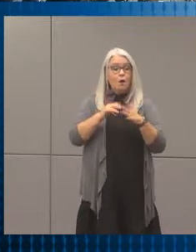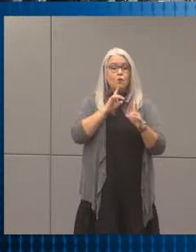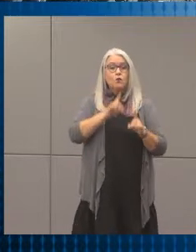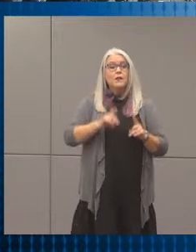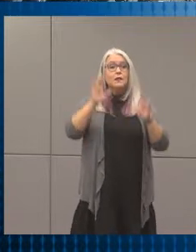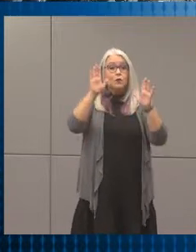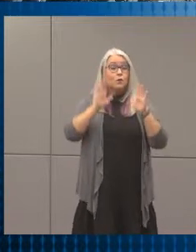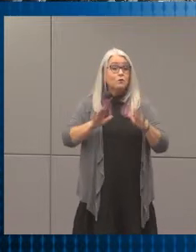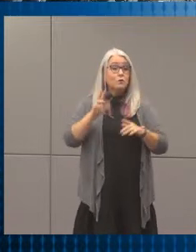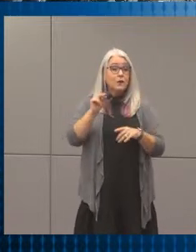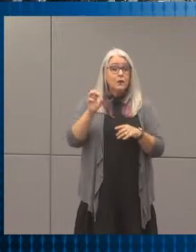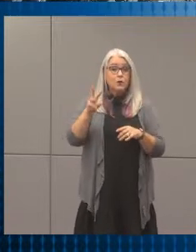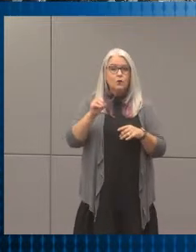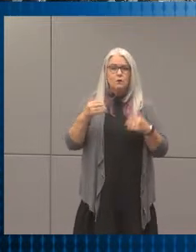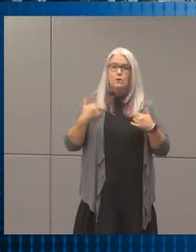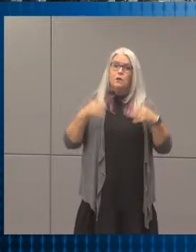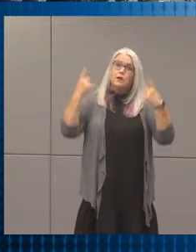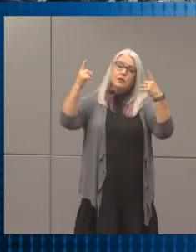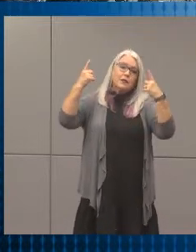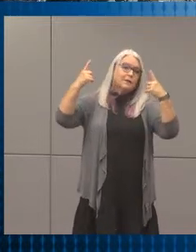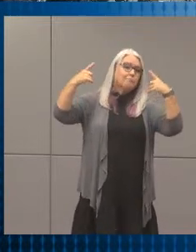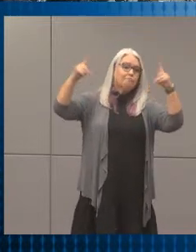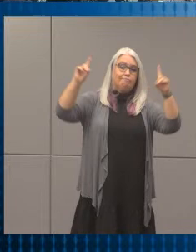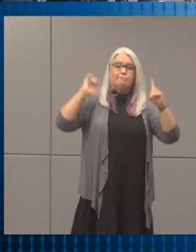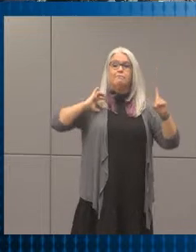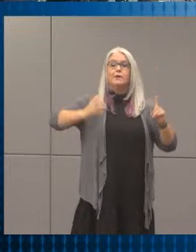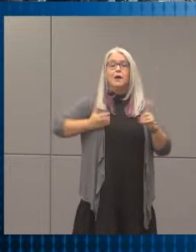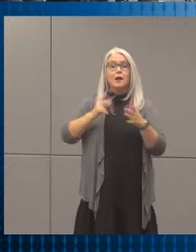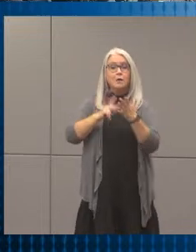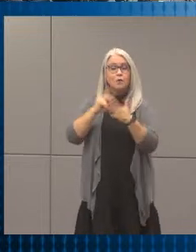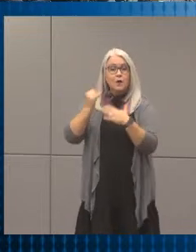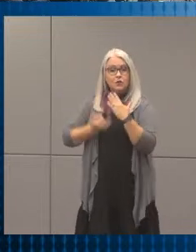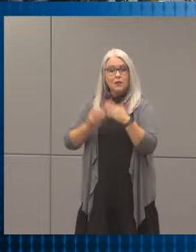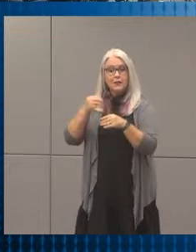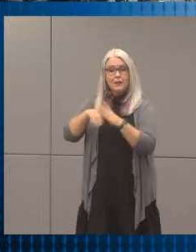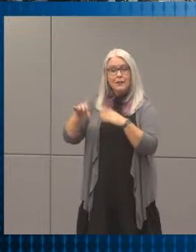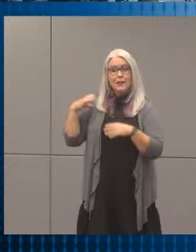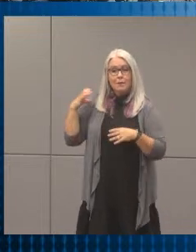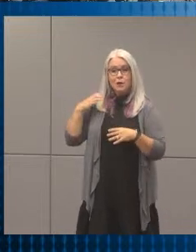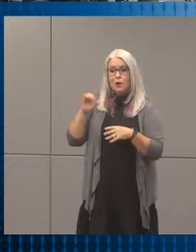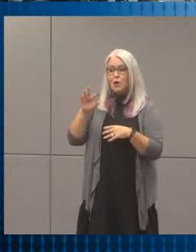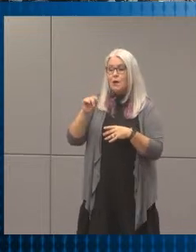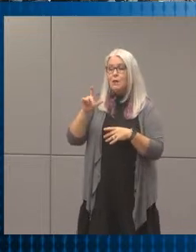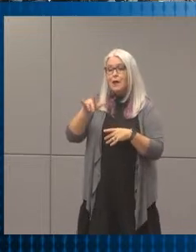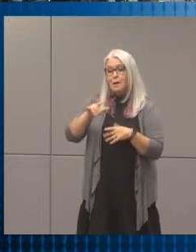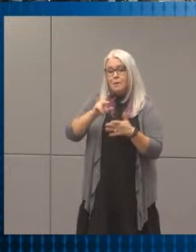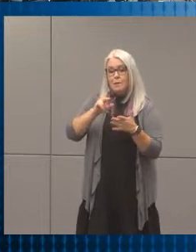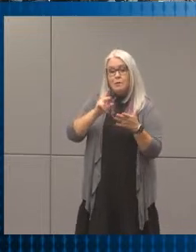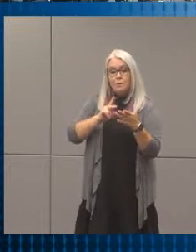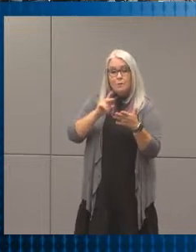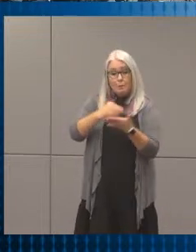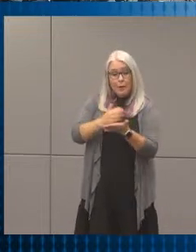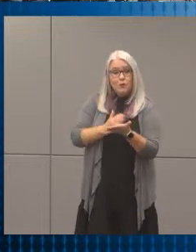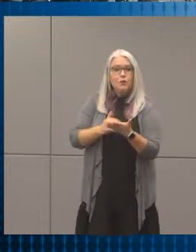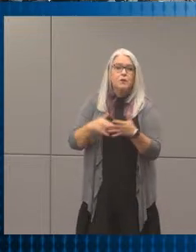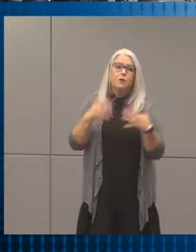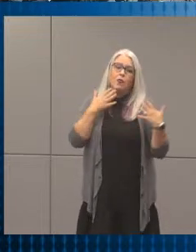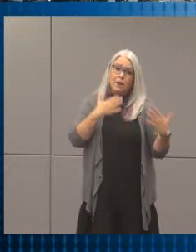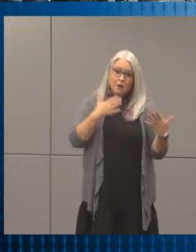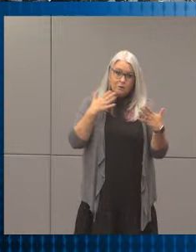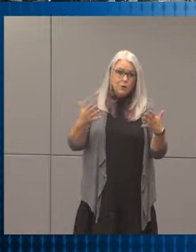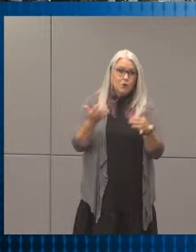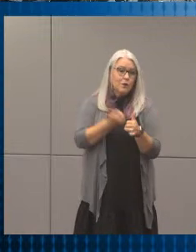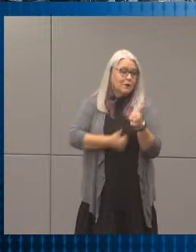a huge success having our project included in the capital outlay budget. So thank you to everyone that did the